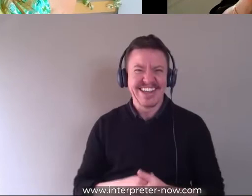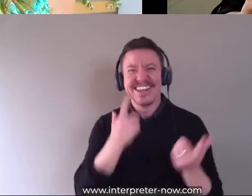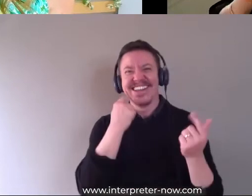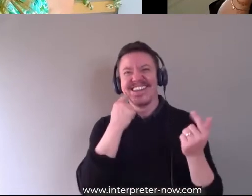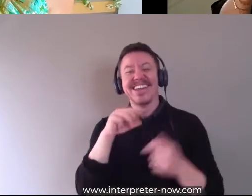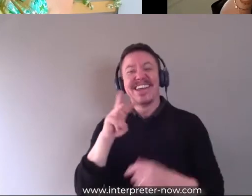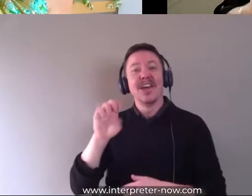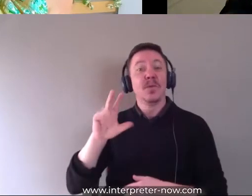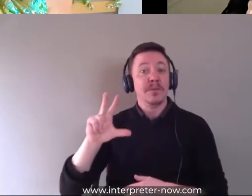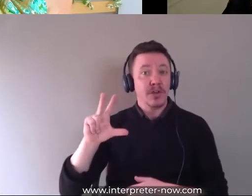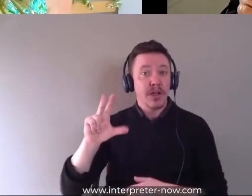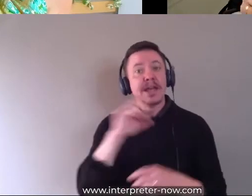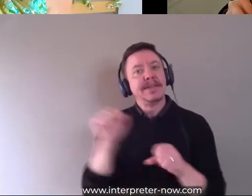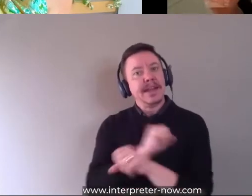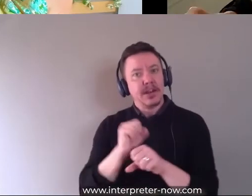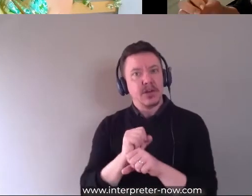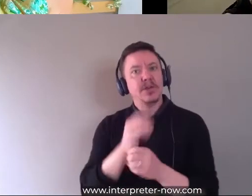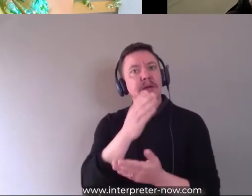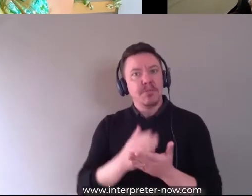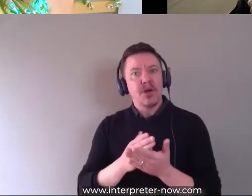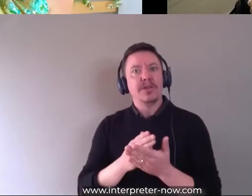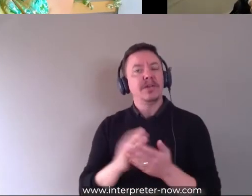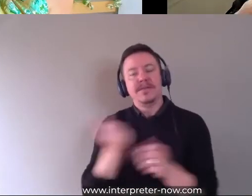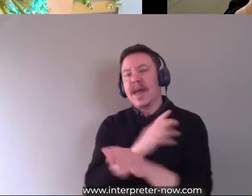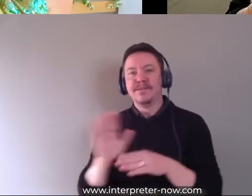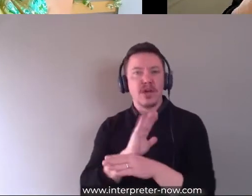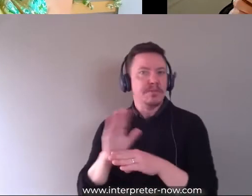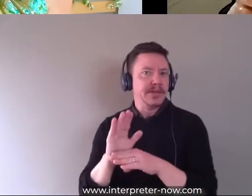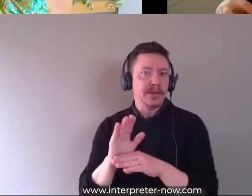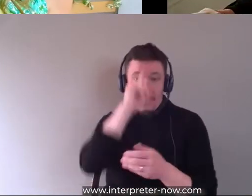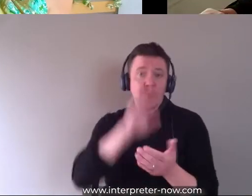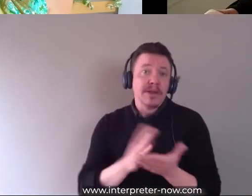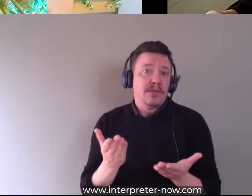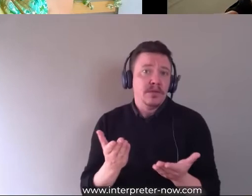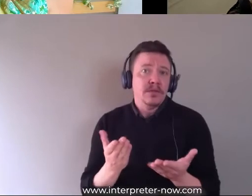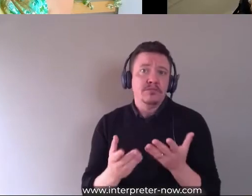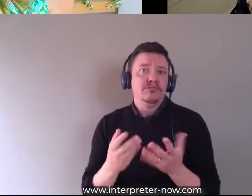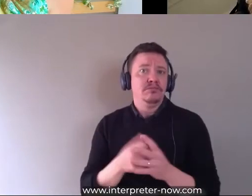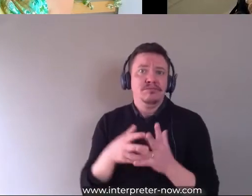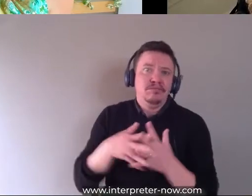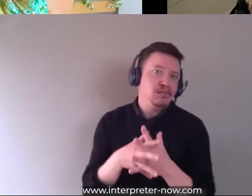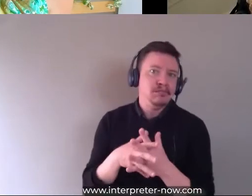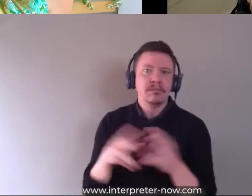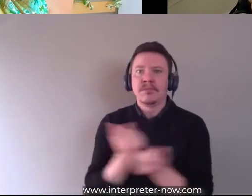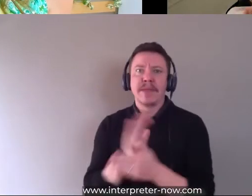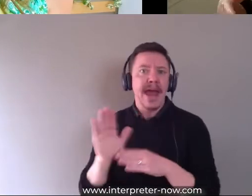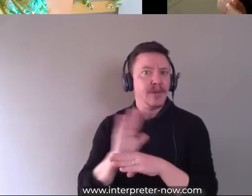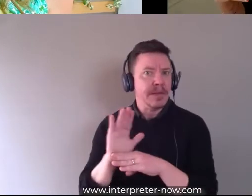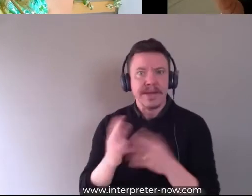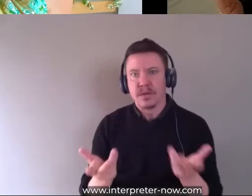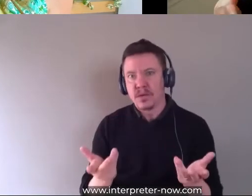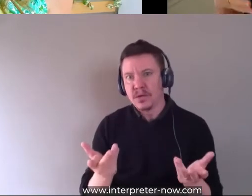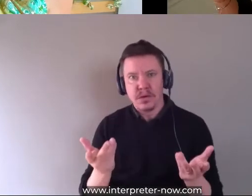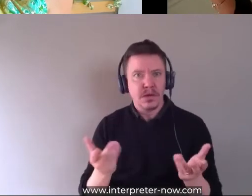But Web3 is literally going to be a part of every business. I believe it's going to be a part of every single business